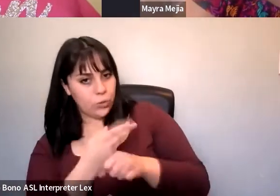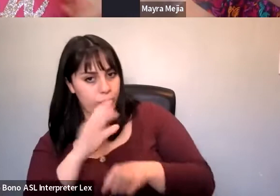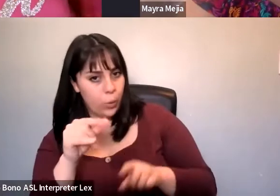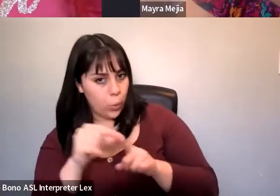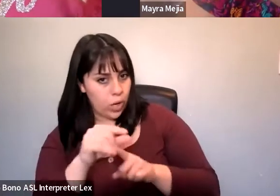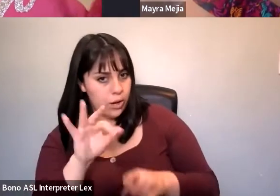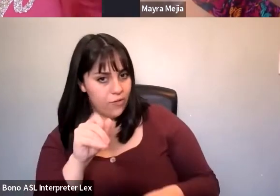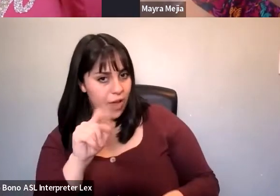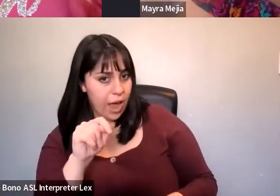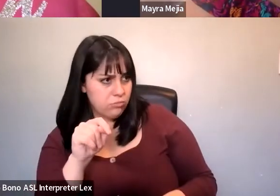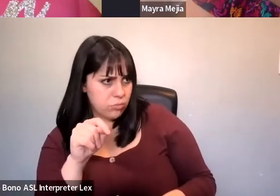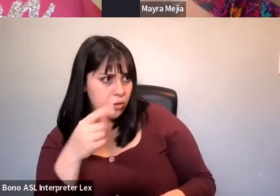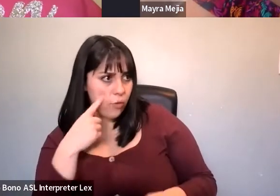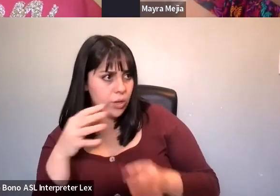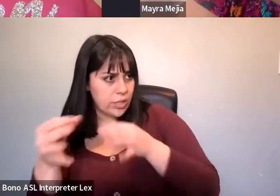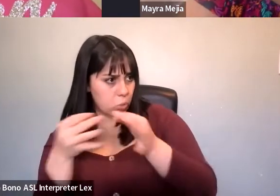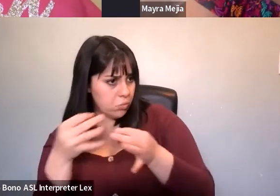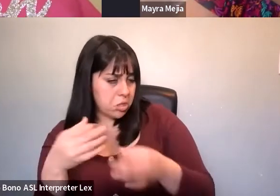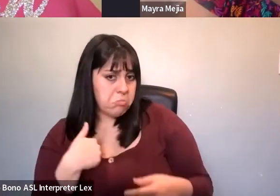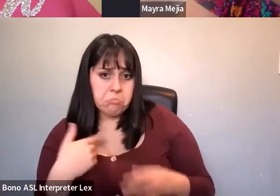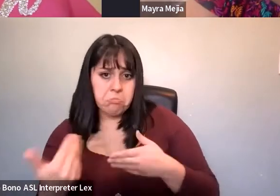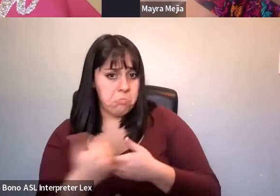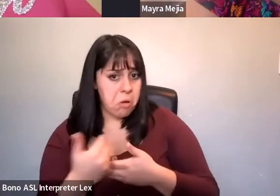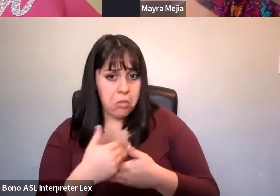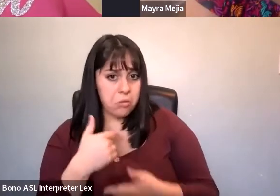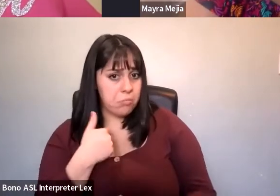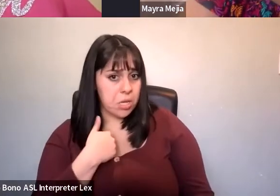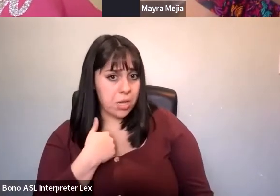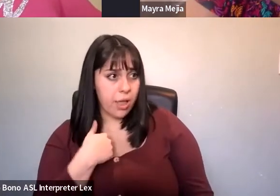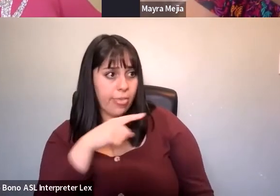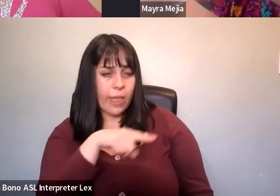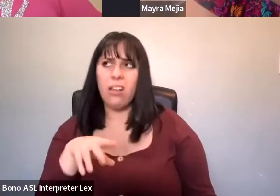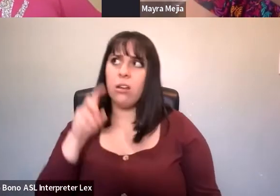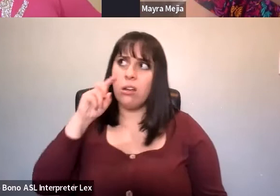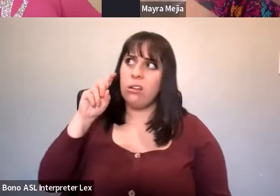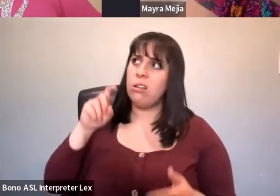descriptor. It doesn't bother me. And then they look at me like,